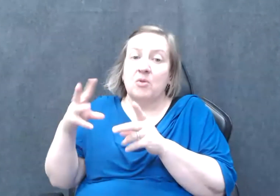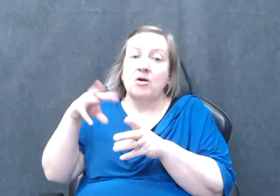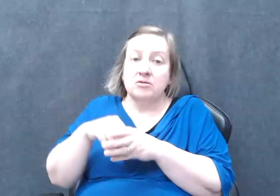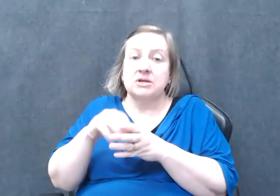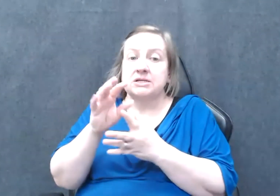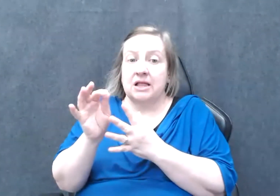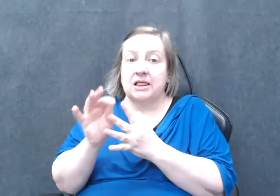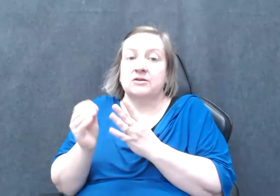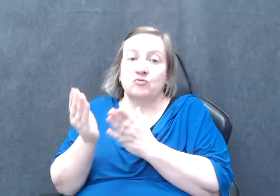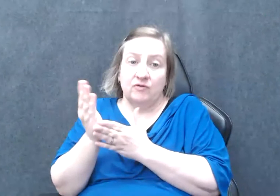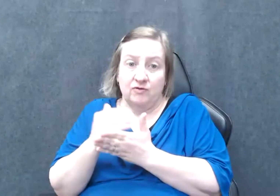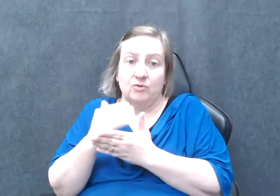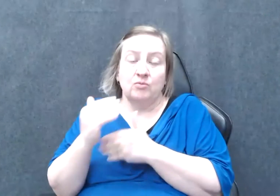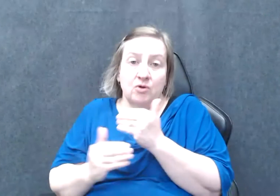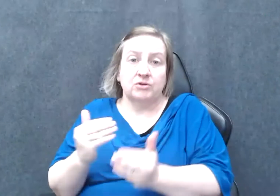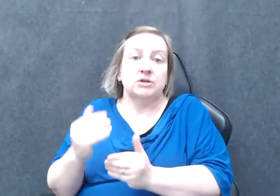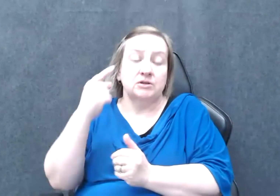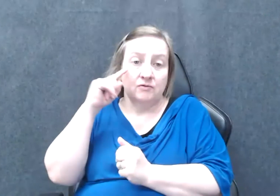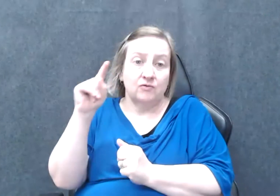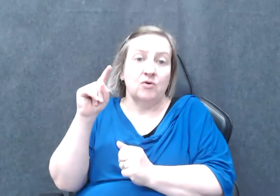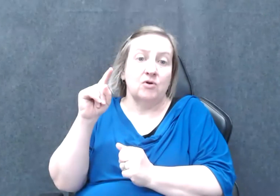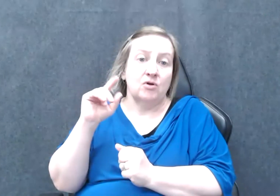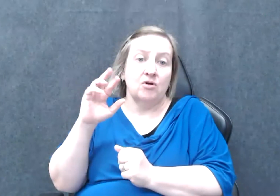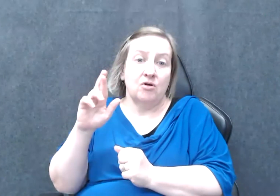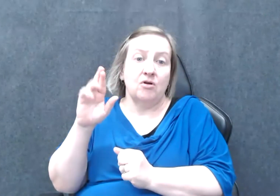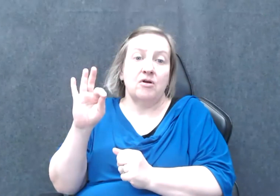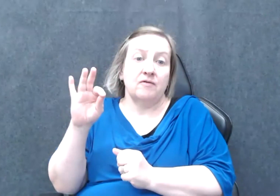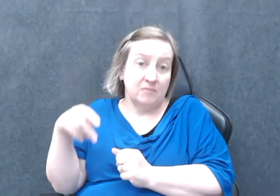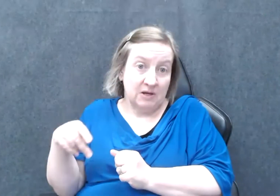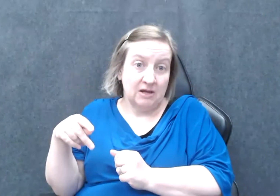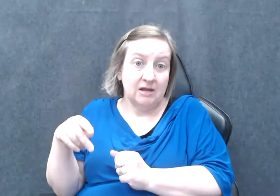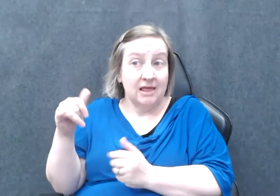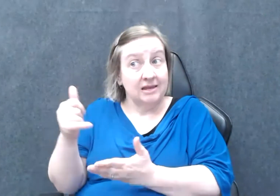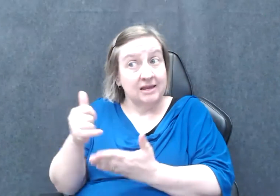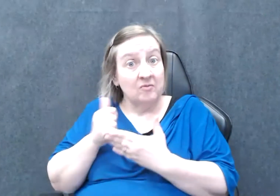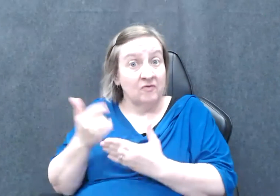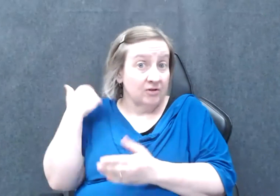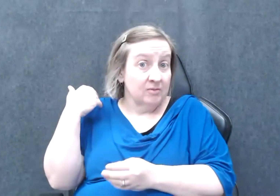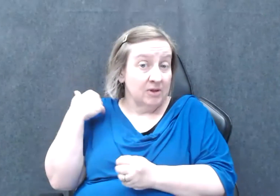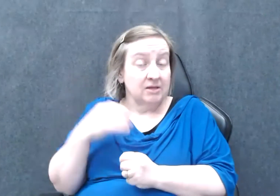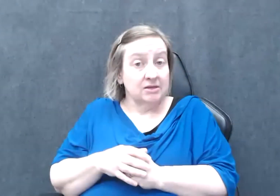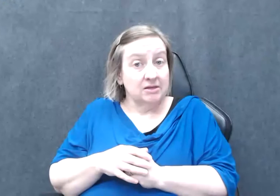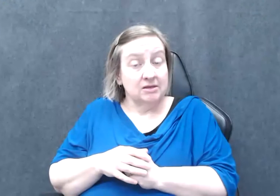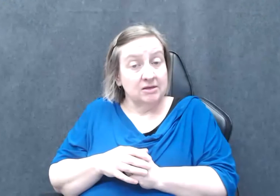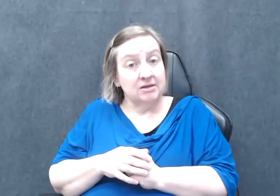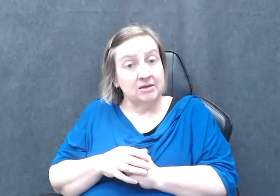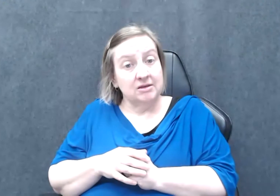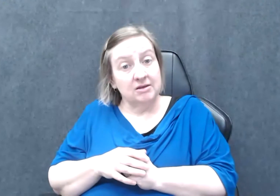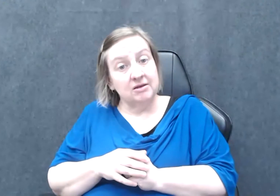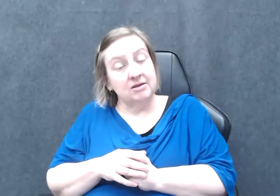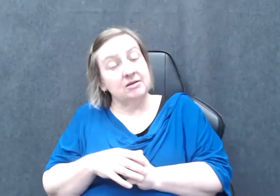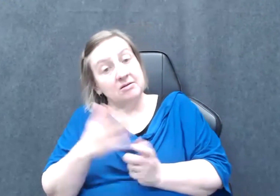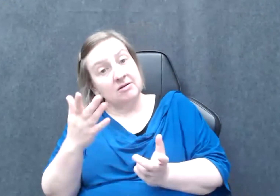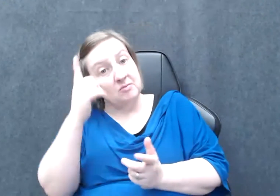and review process for RFPs, which has been helpful in the past. Yeah, and you know, since we're just